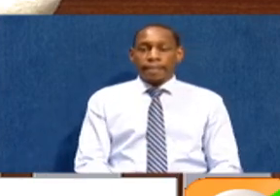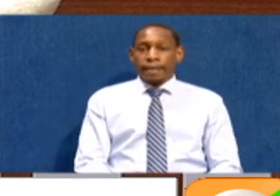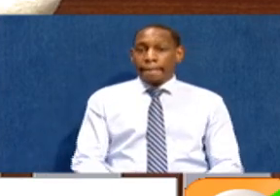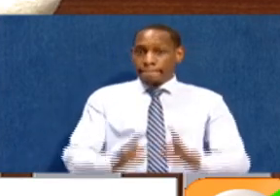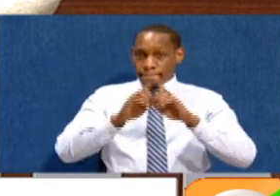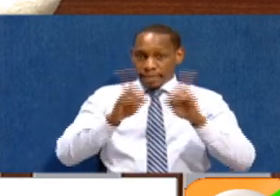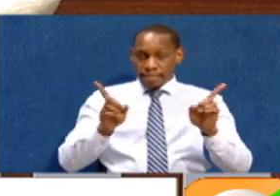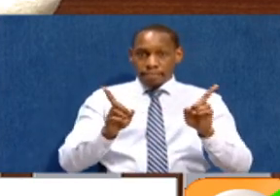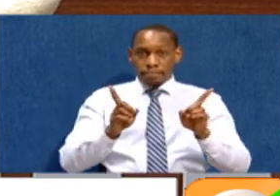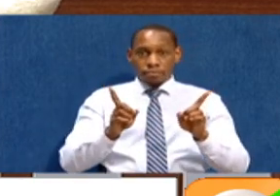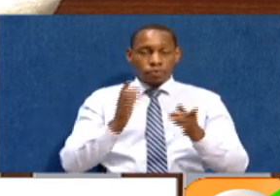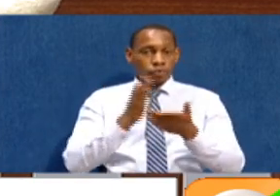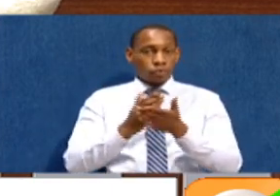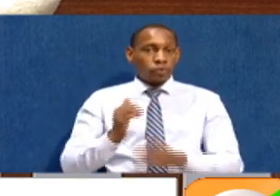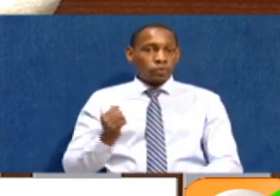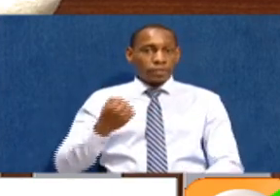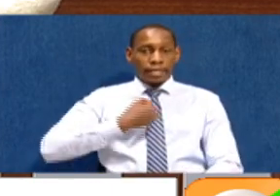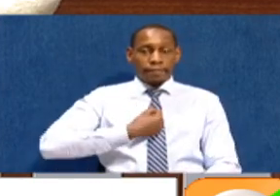Otherwise,